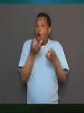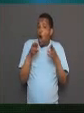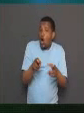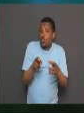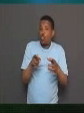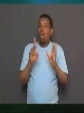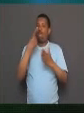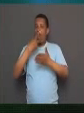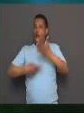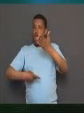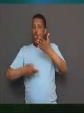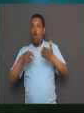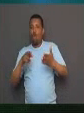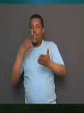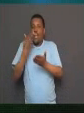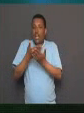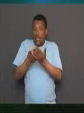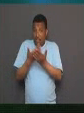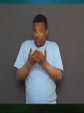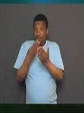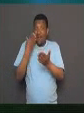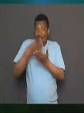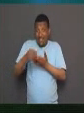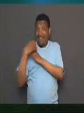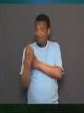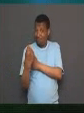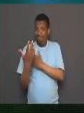or the value of currency.